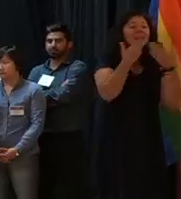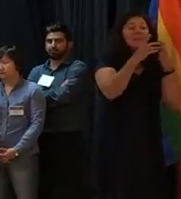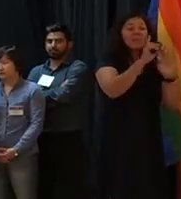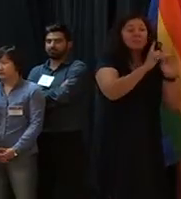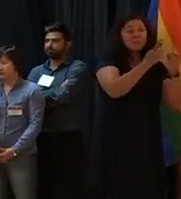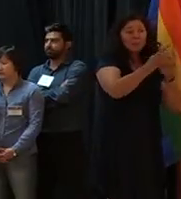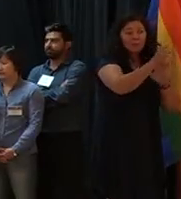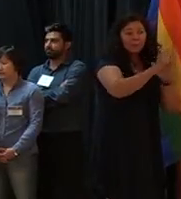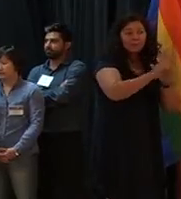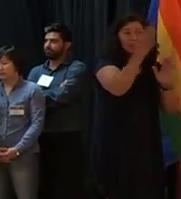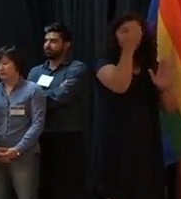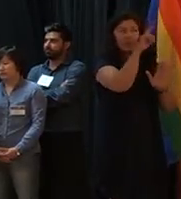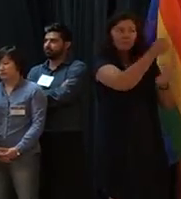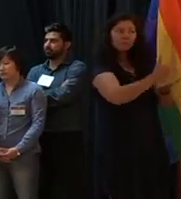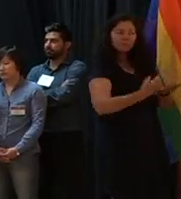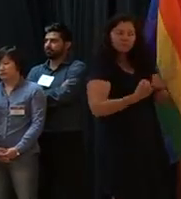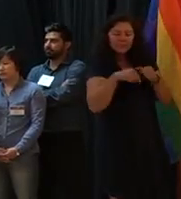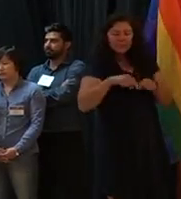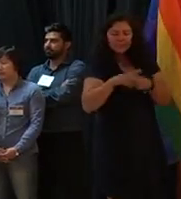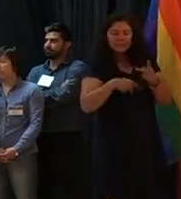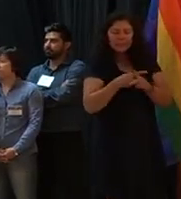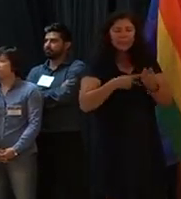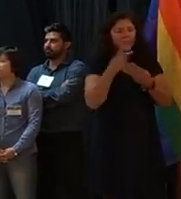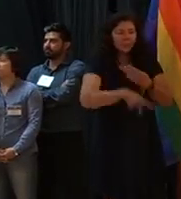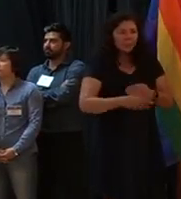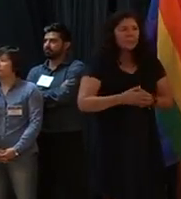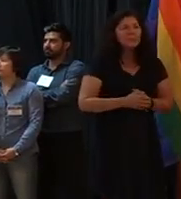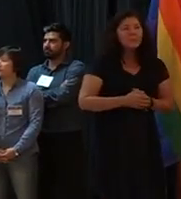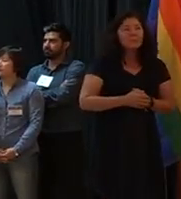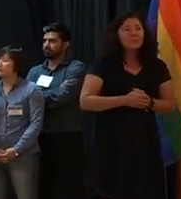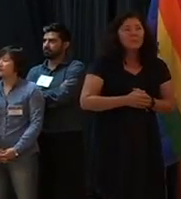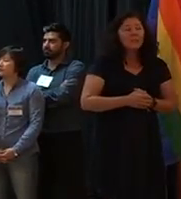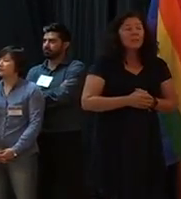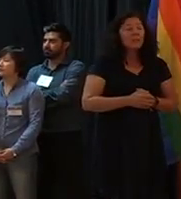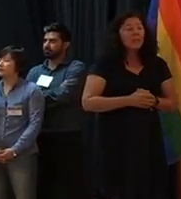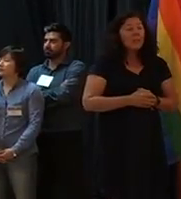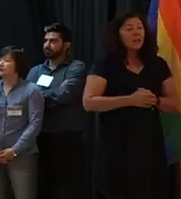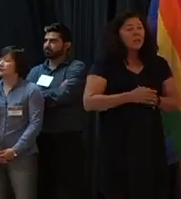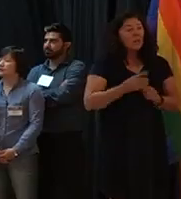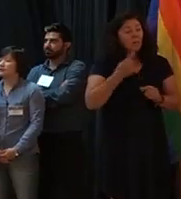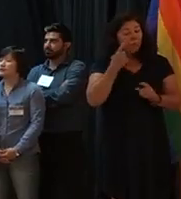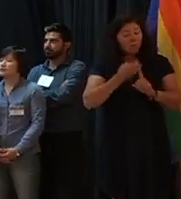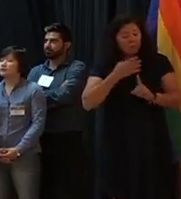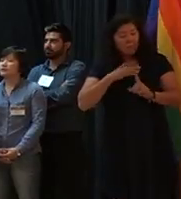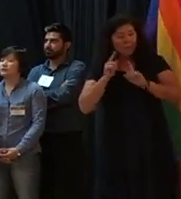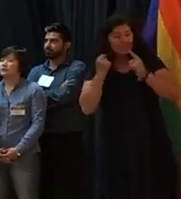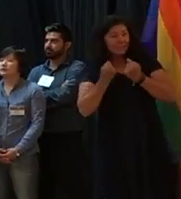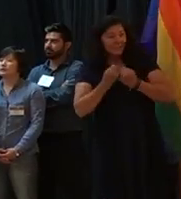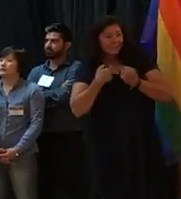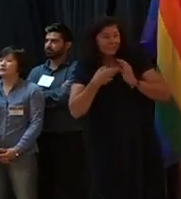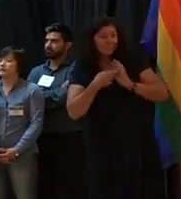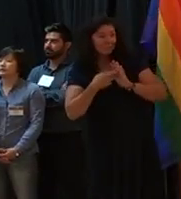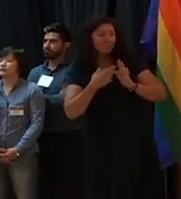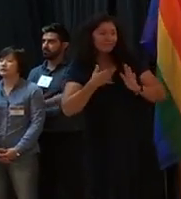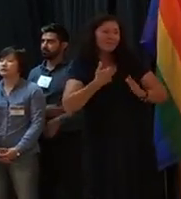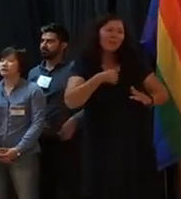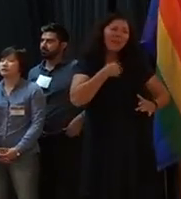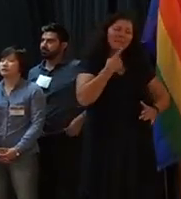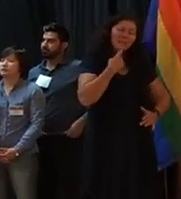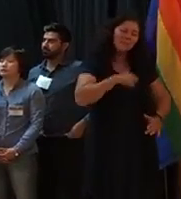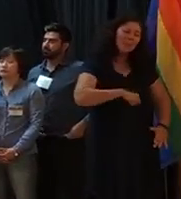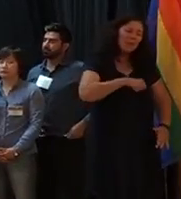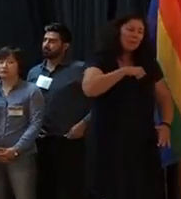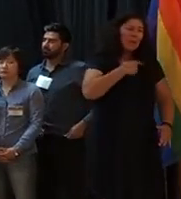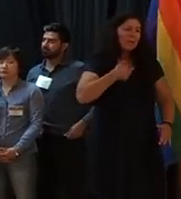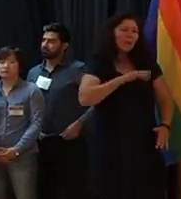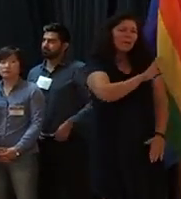your support of this type of programming. I speak on behalf of my team when I say that we are proud to stand as